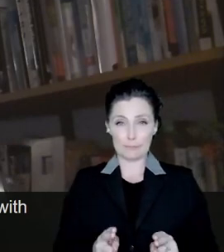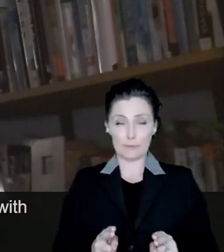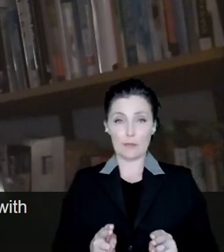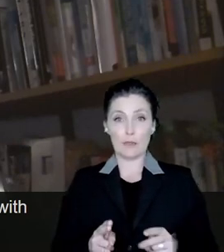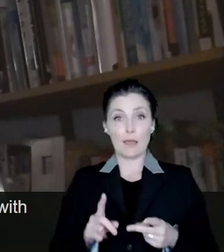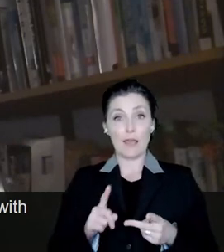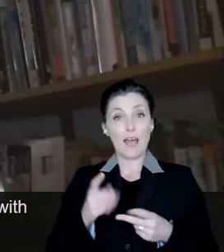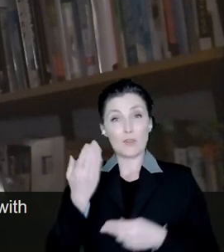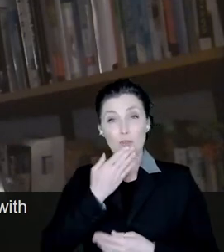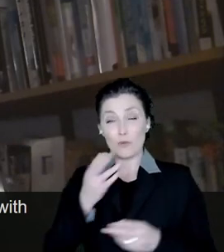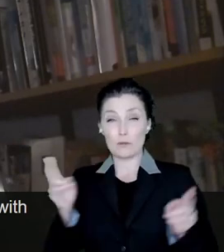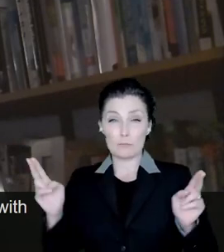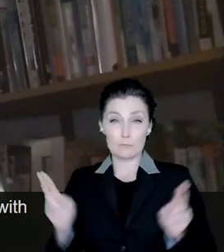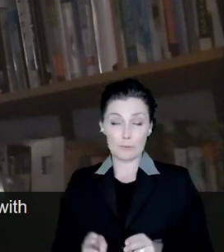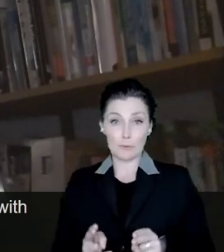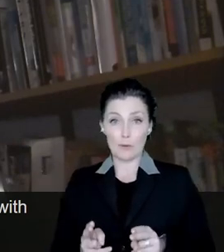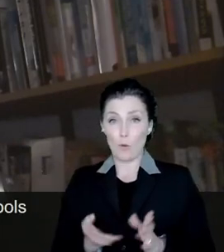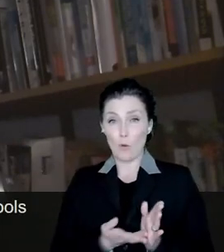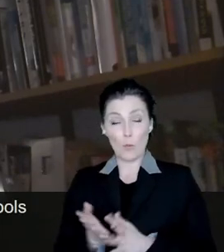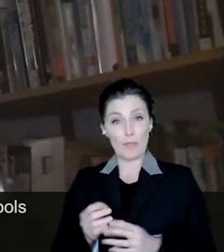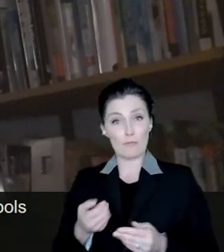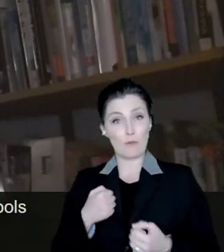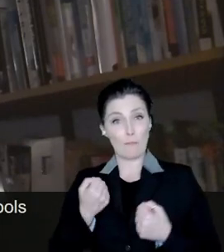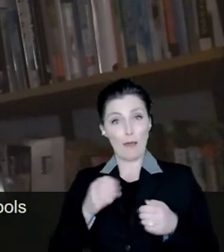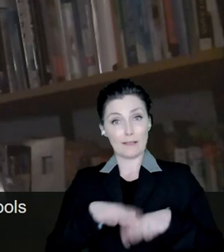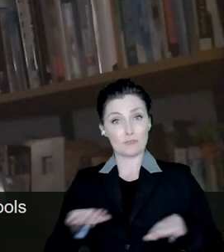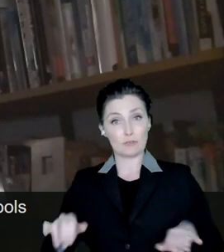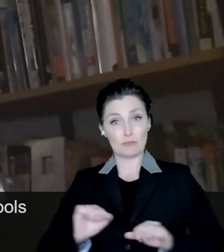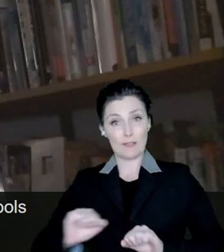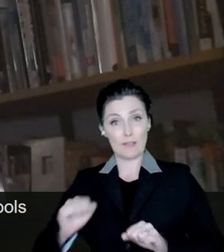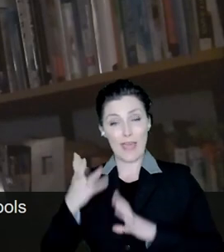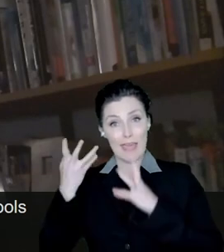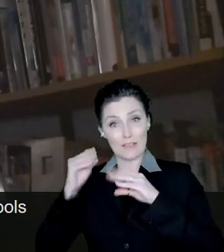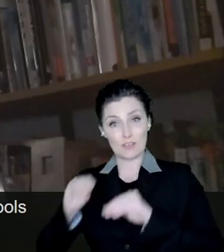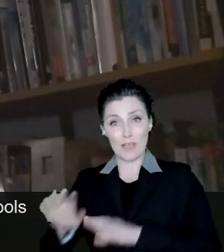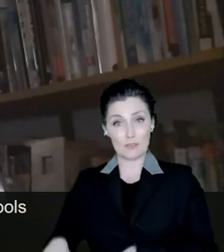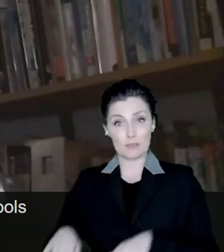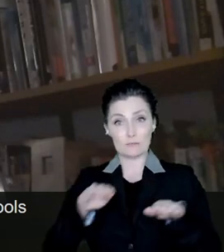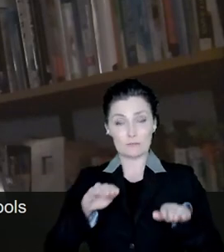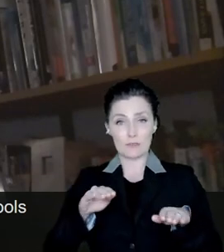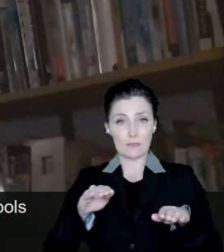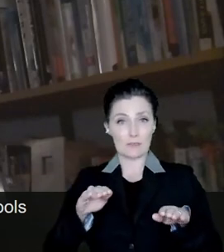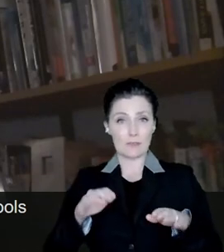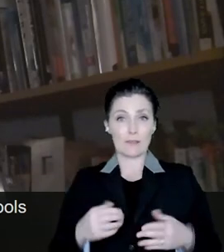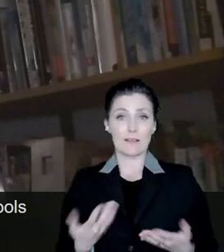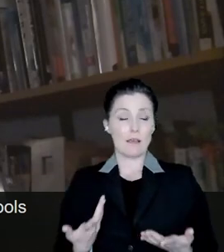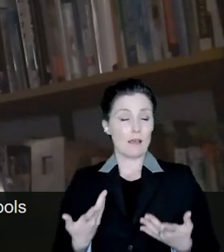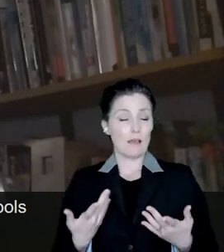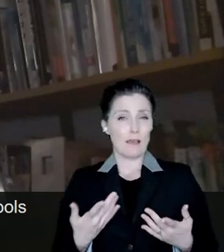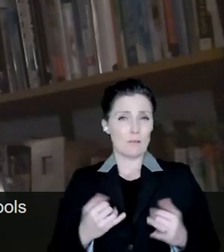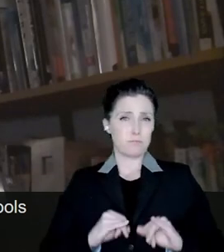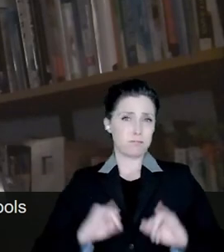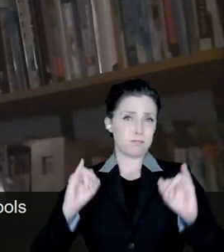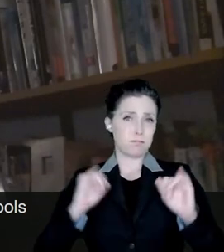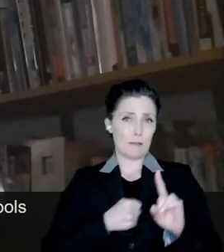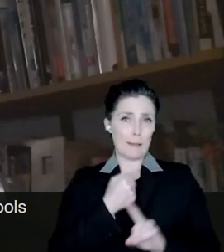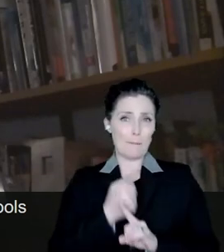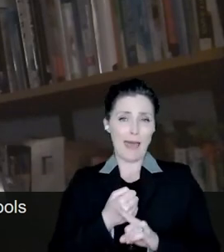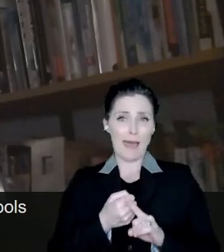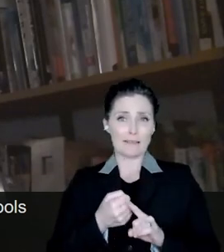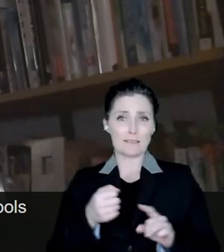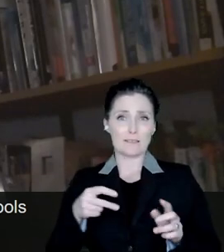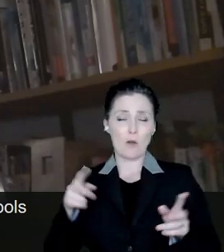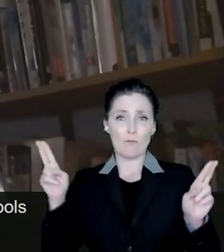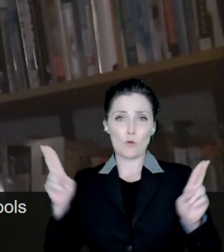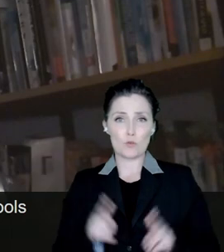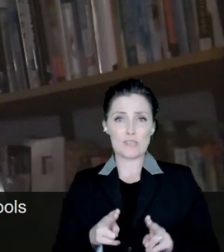right the way through their education. So we have had the devastating impact of austerity with these young people